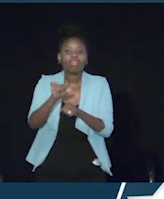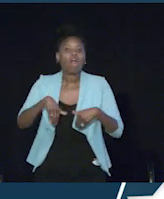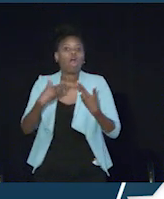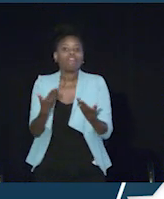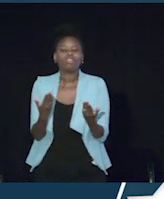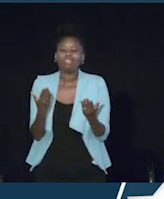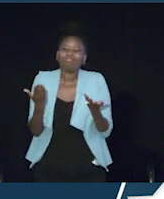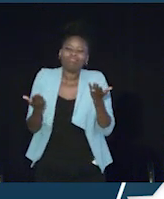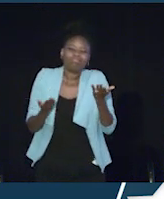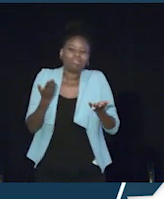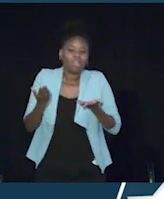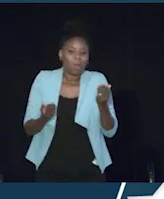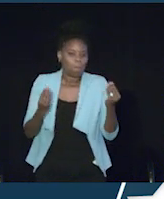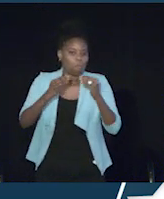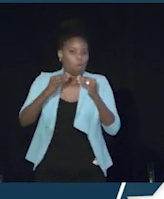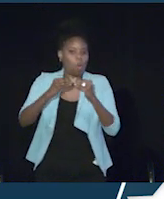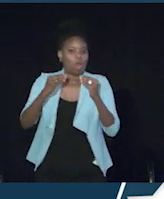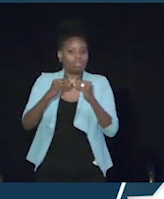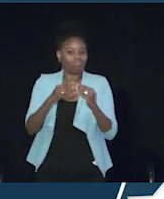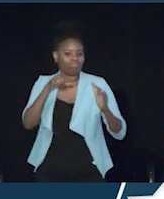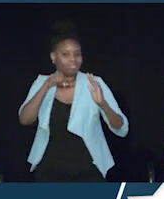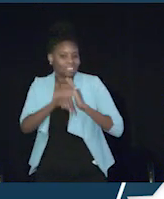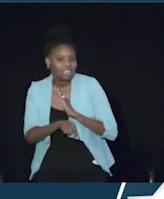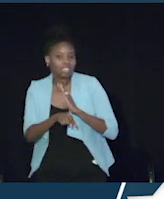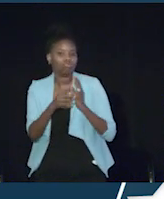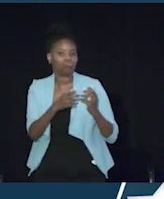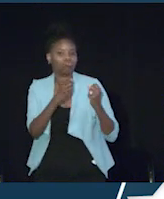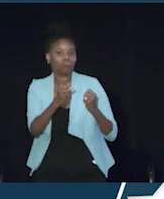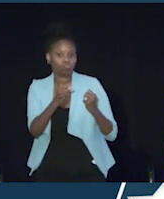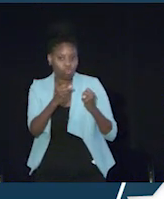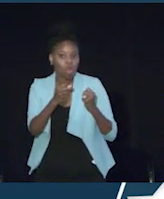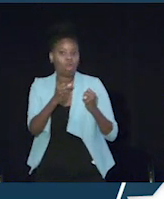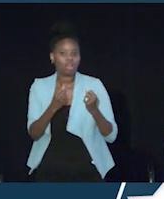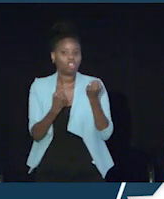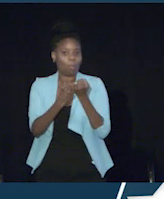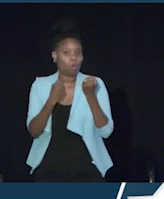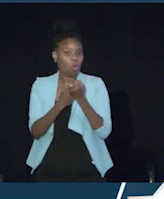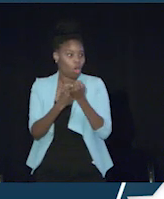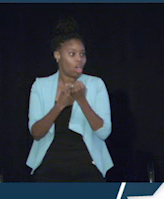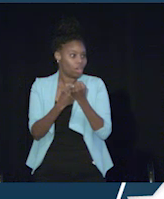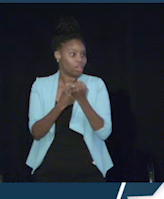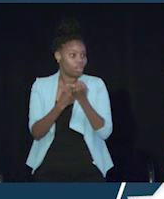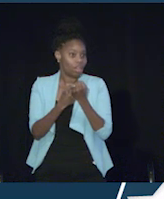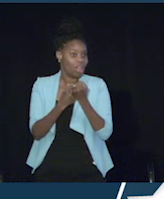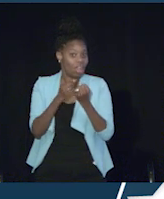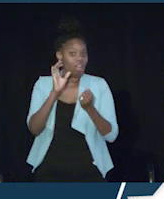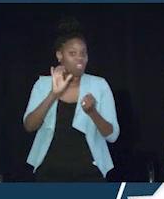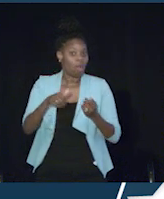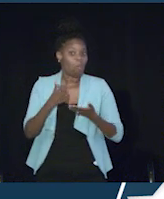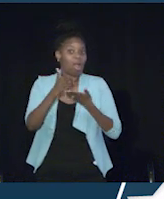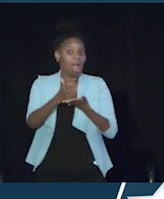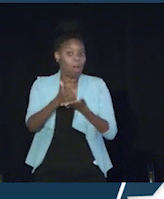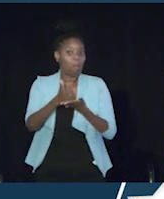more intensive support both to obtain employment and stabilize the person on the job.